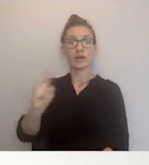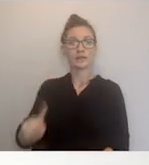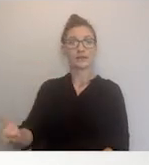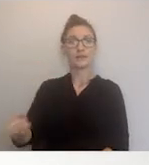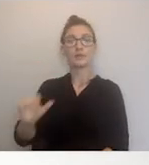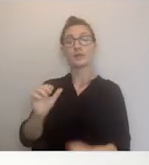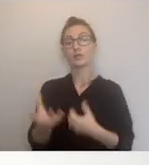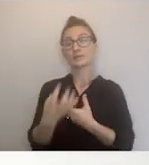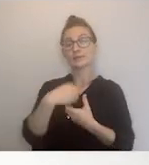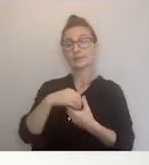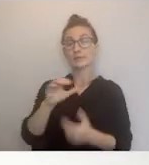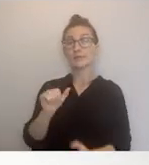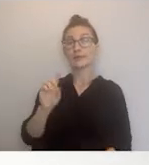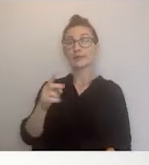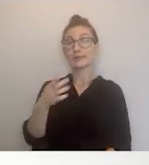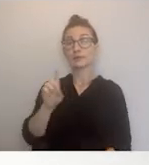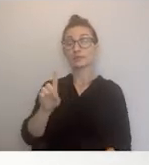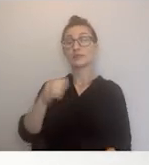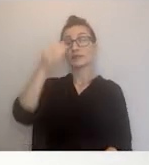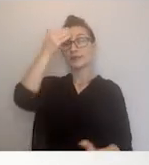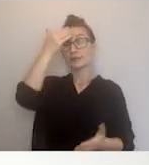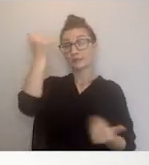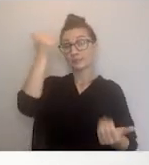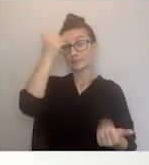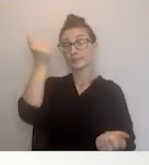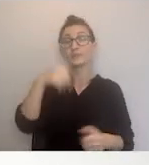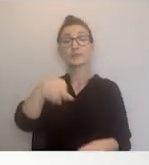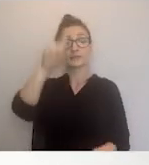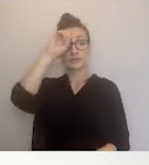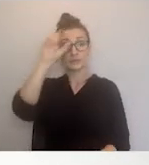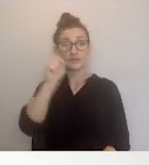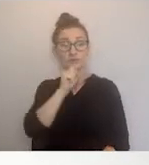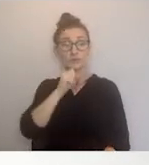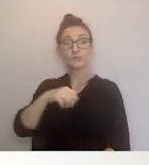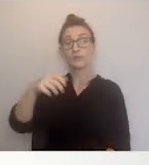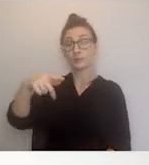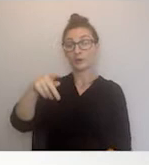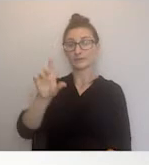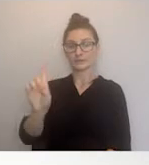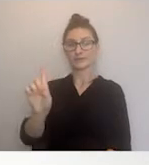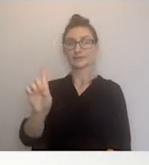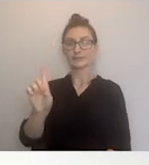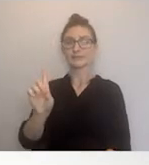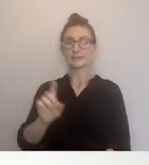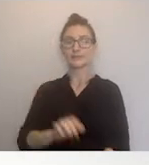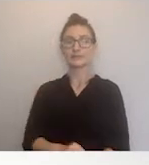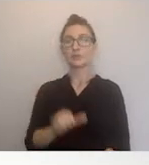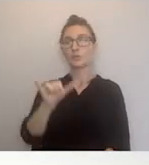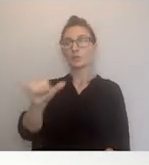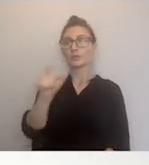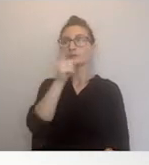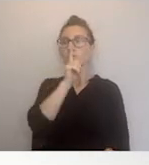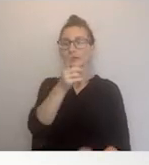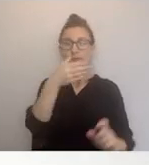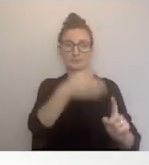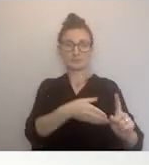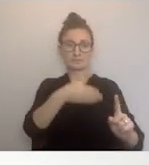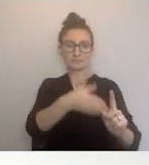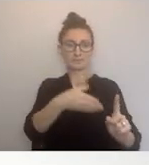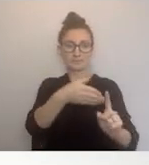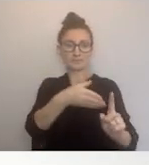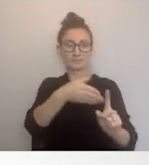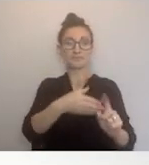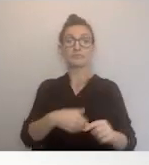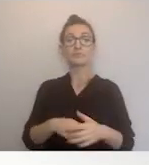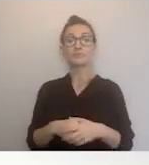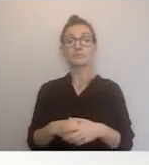folks with Alzheimer's disease, autism, ADHD, dementia, Down syndrome, and Parkinson's disease. Those are really the breadth of the